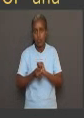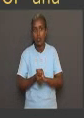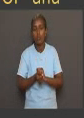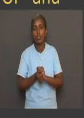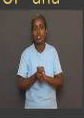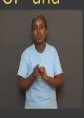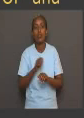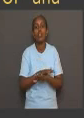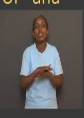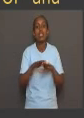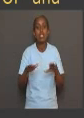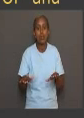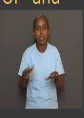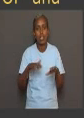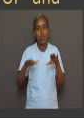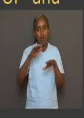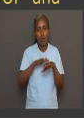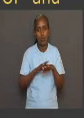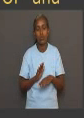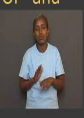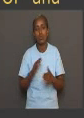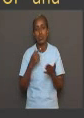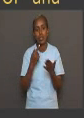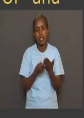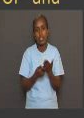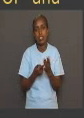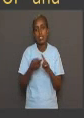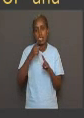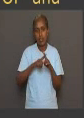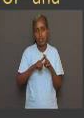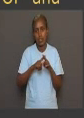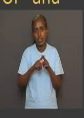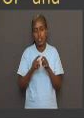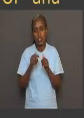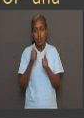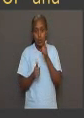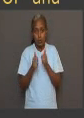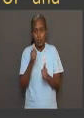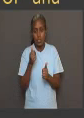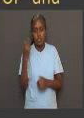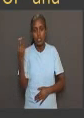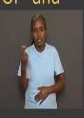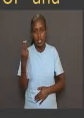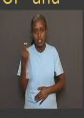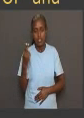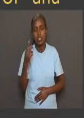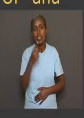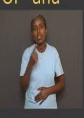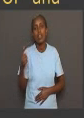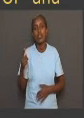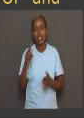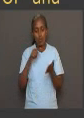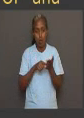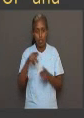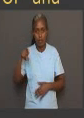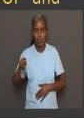of the plane onto itself, which carries every point P of